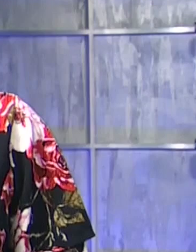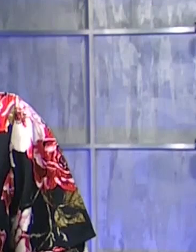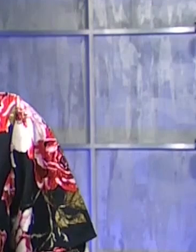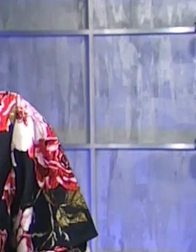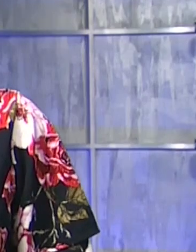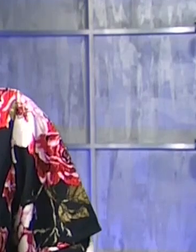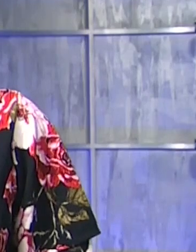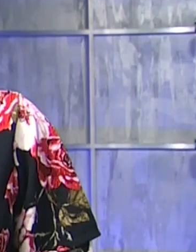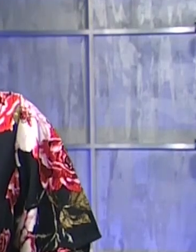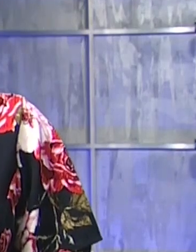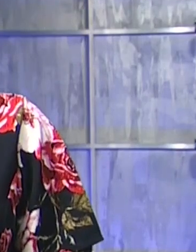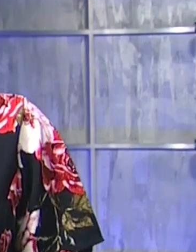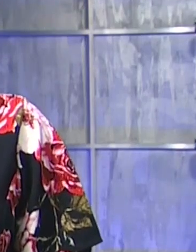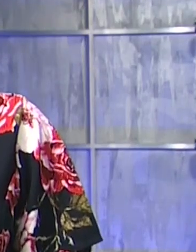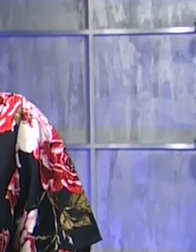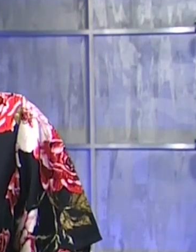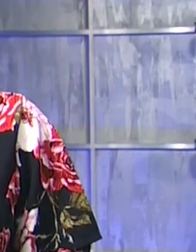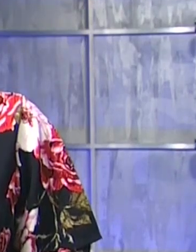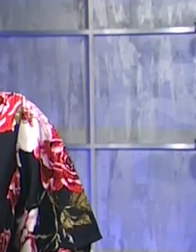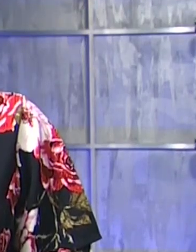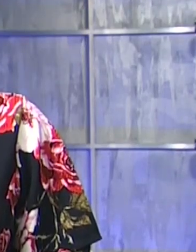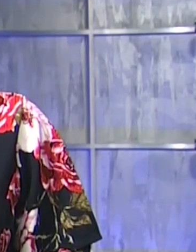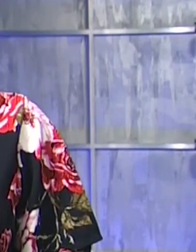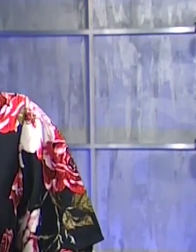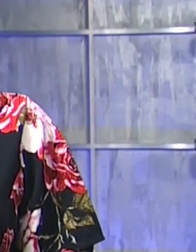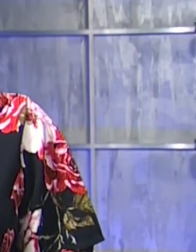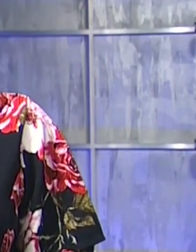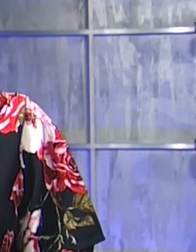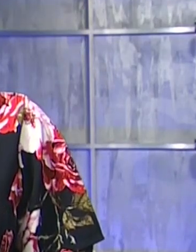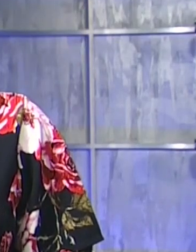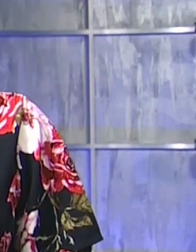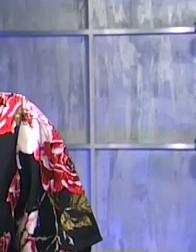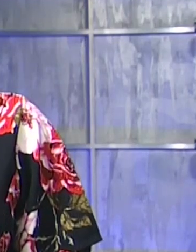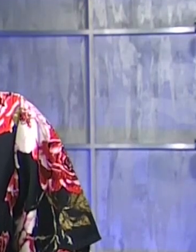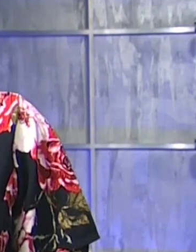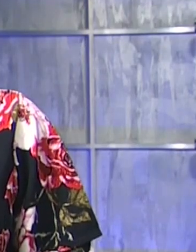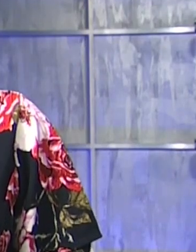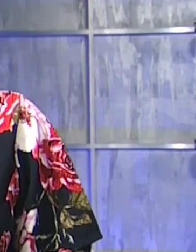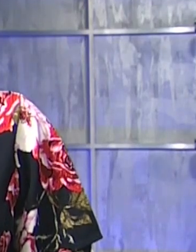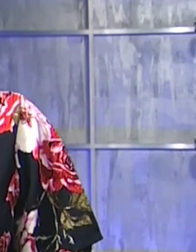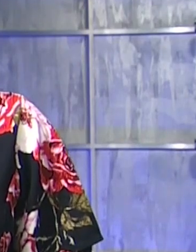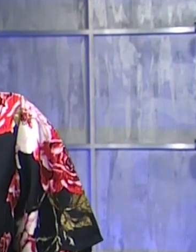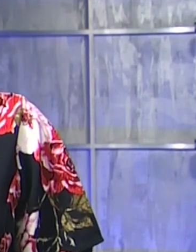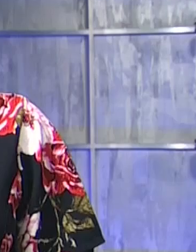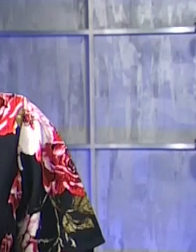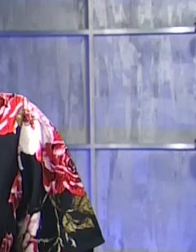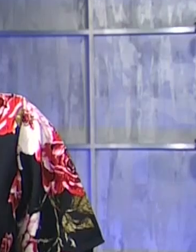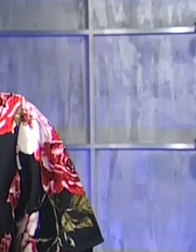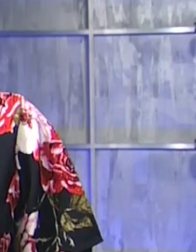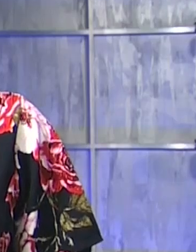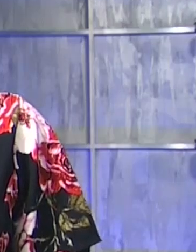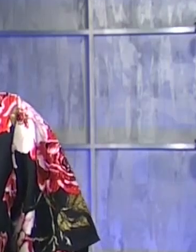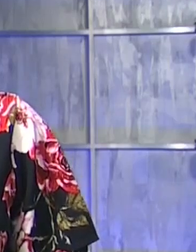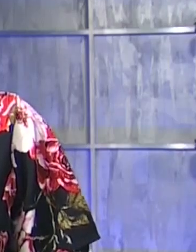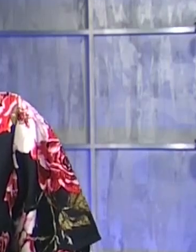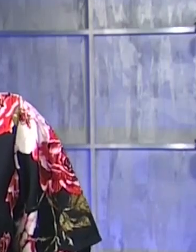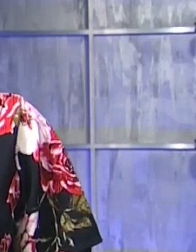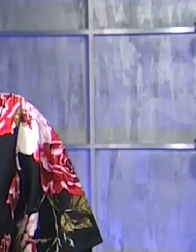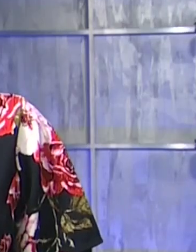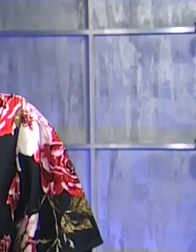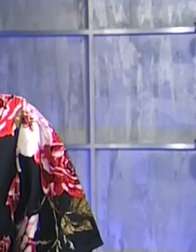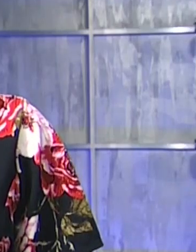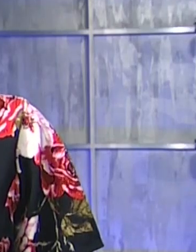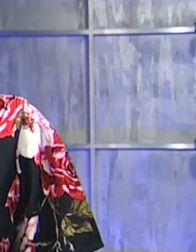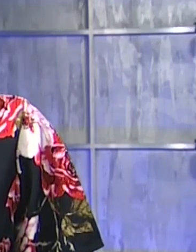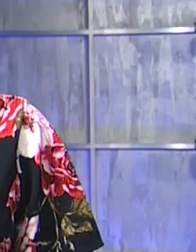outages. And in sports, the Windies make one change for this weekend's must-win second test against India.